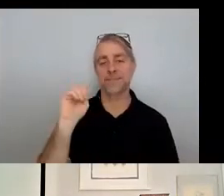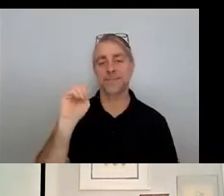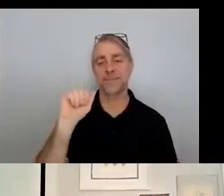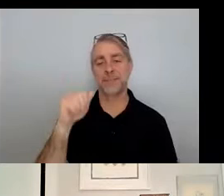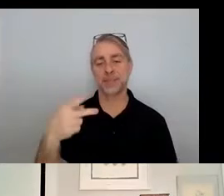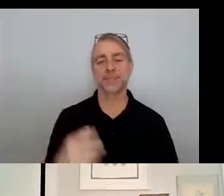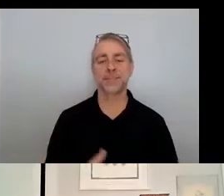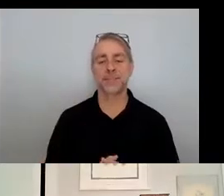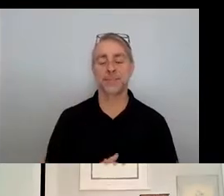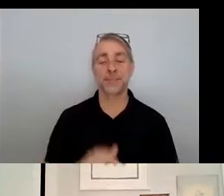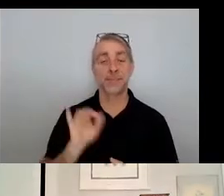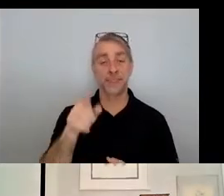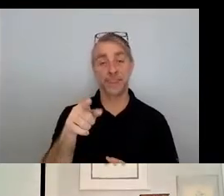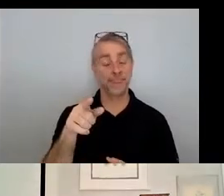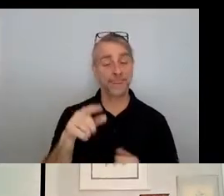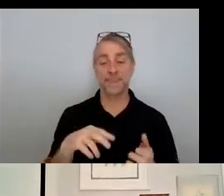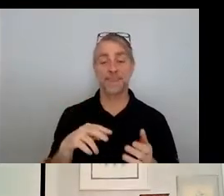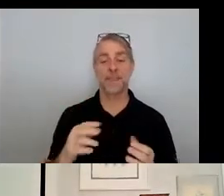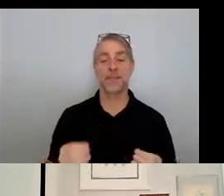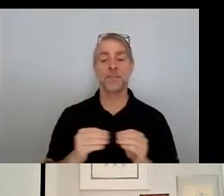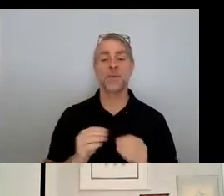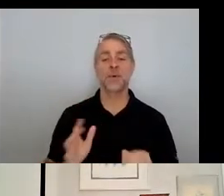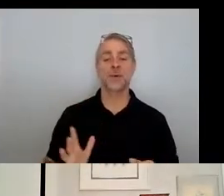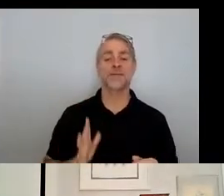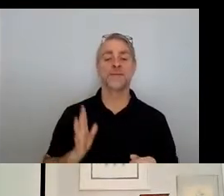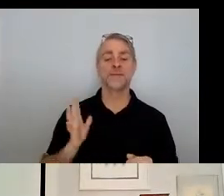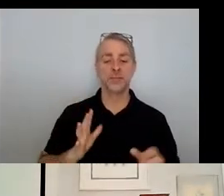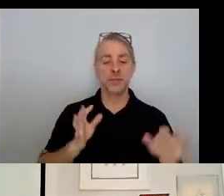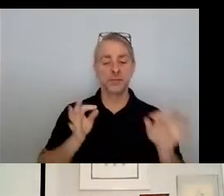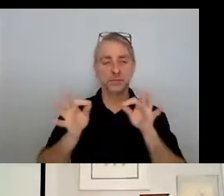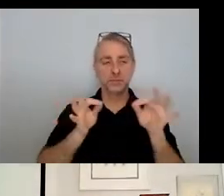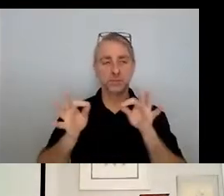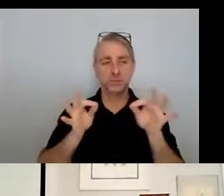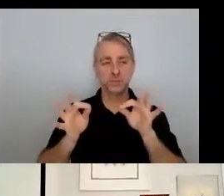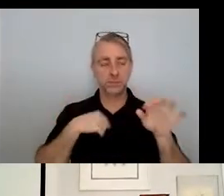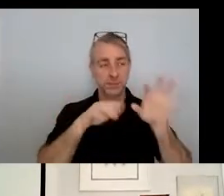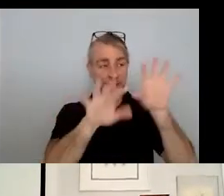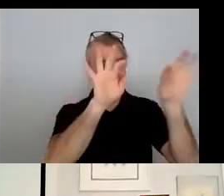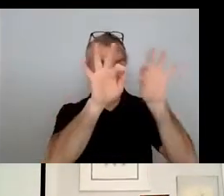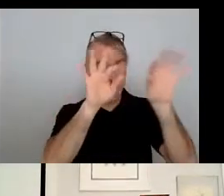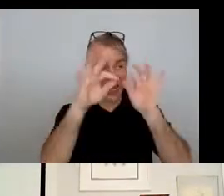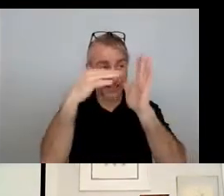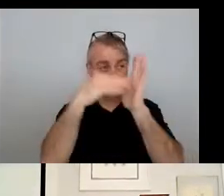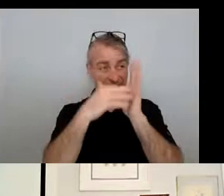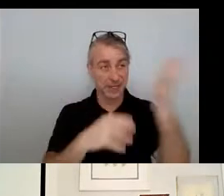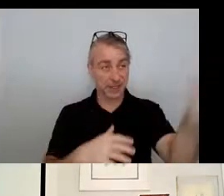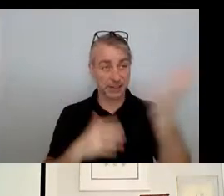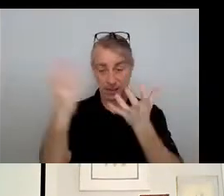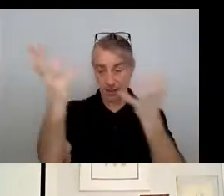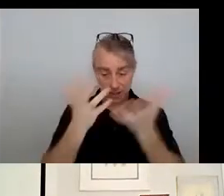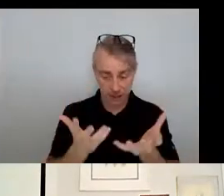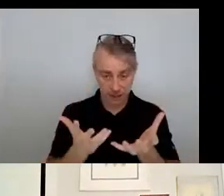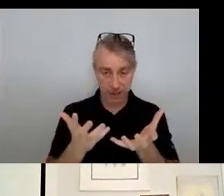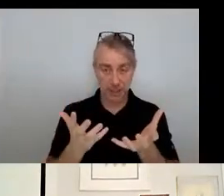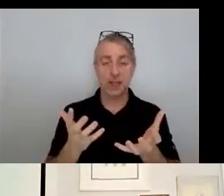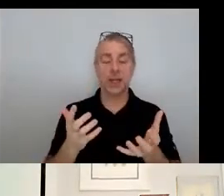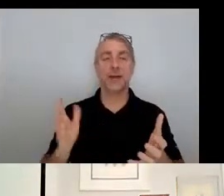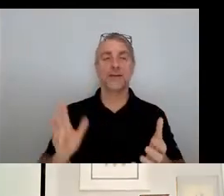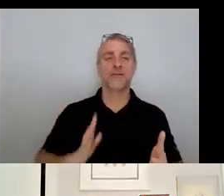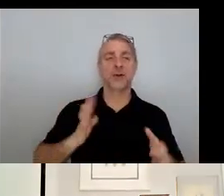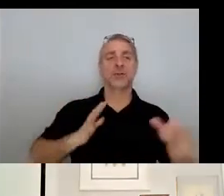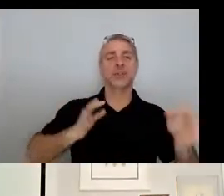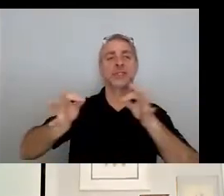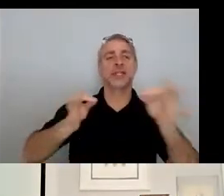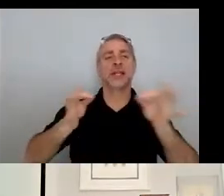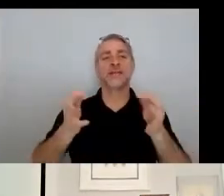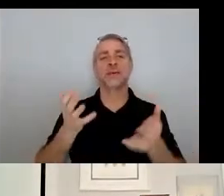gap maps provide a more formal description of a set of studies or the evidence base available on a given topic. So in this next